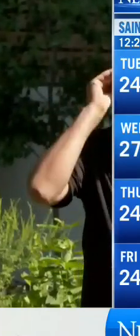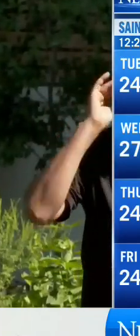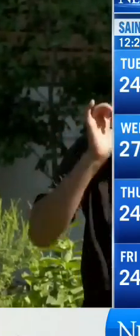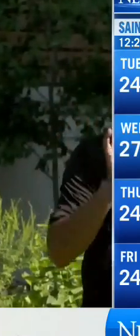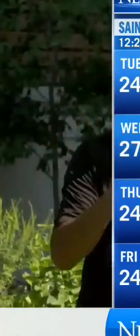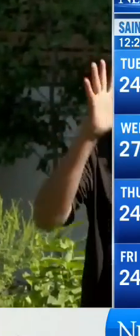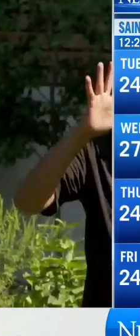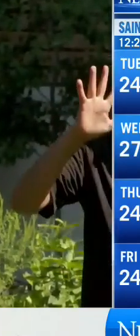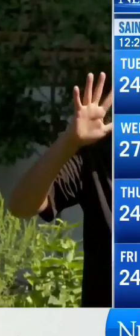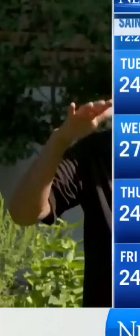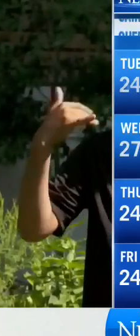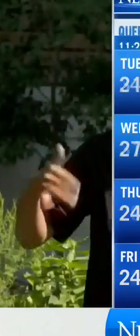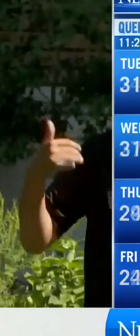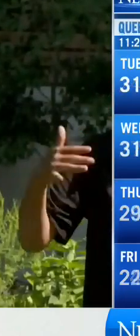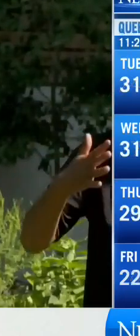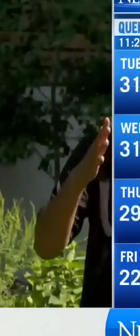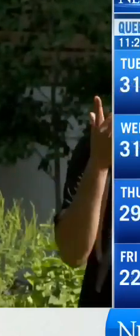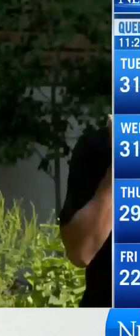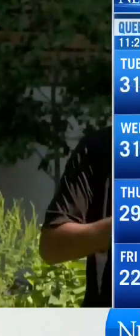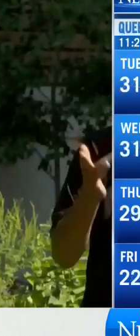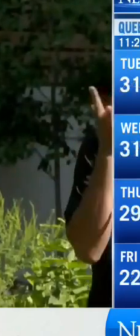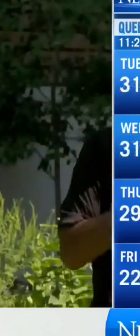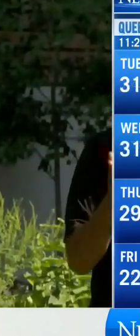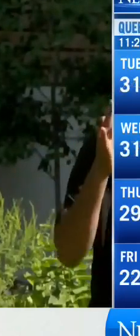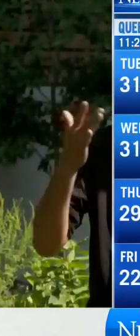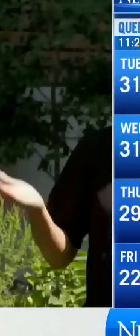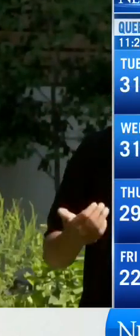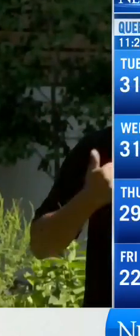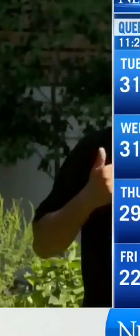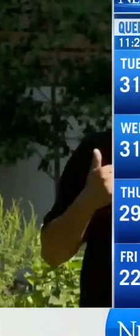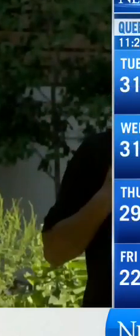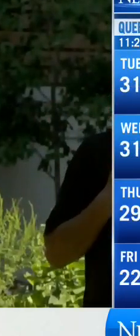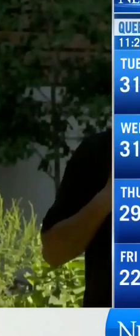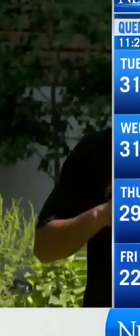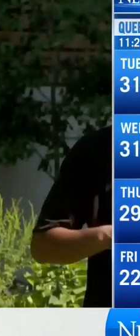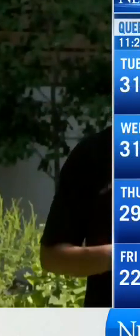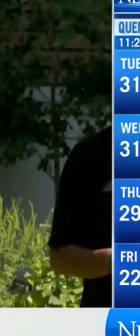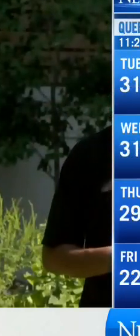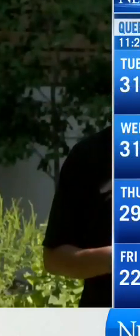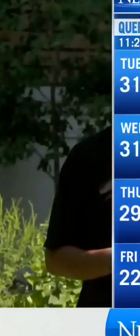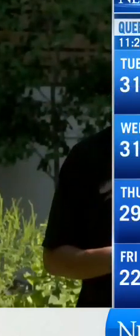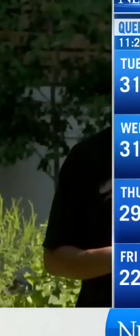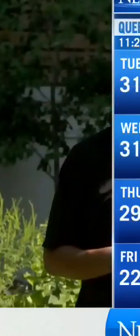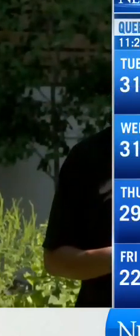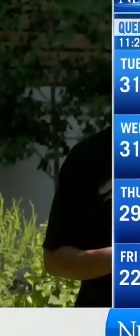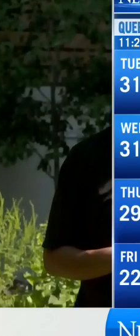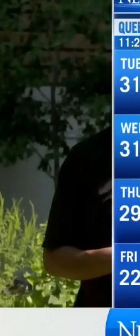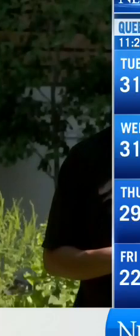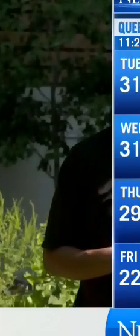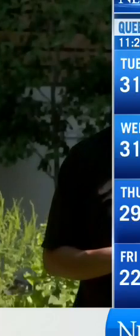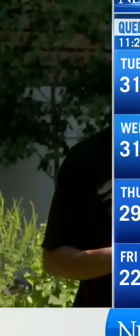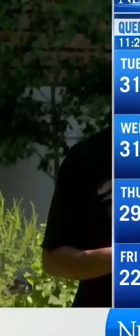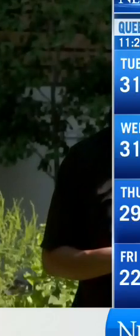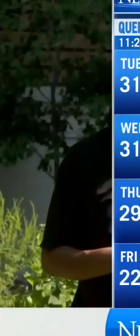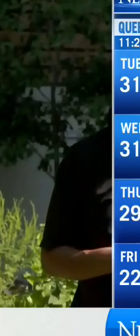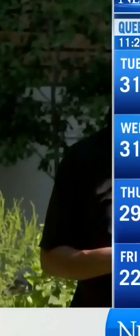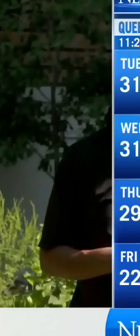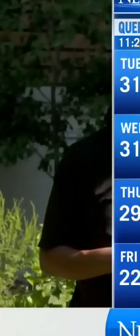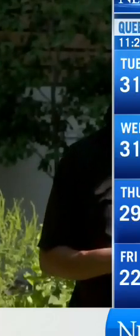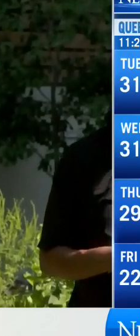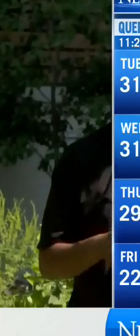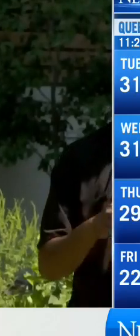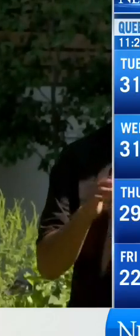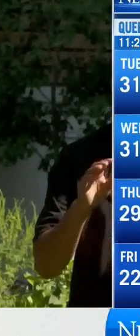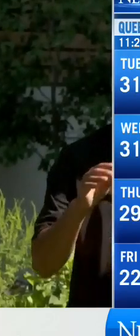Il y a une crise de logement abordable au Canada. An affordable housing crisis in Canada. I understand that